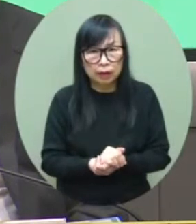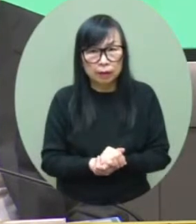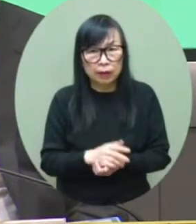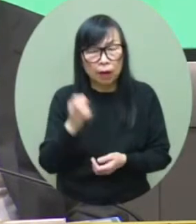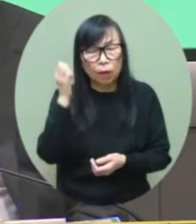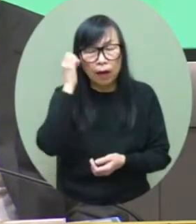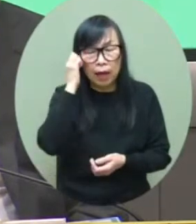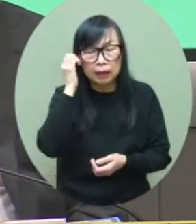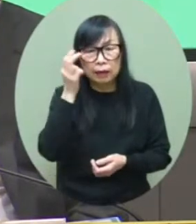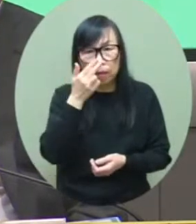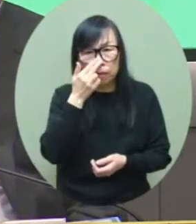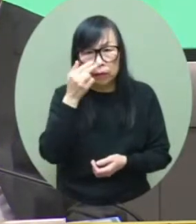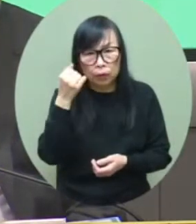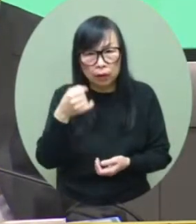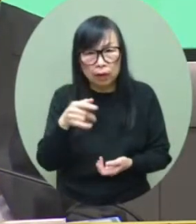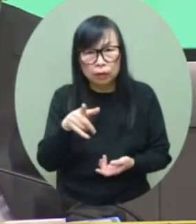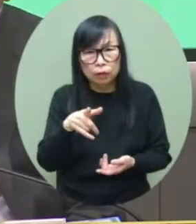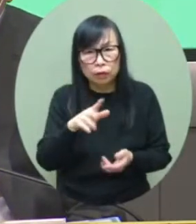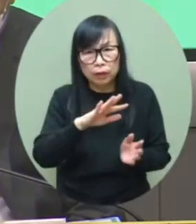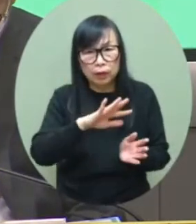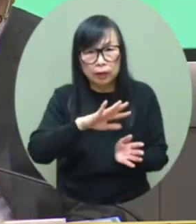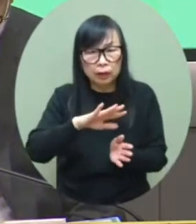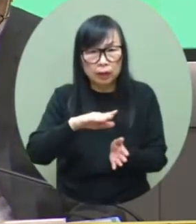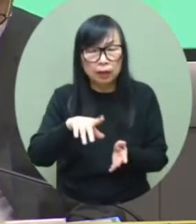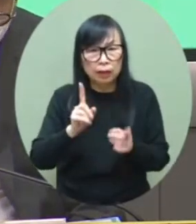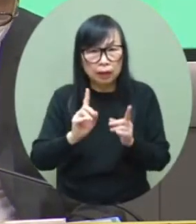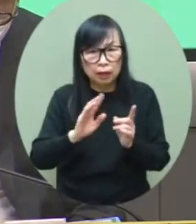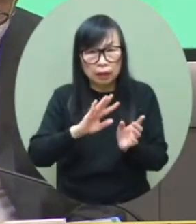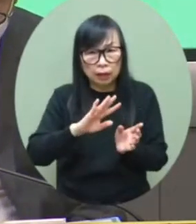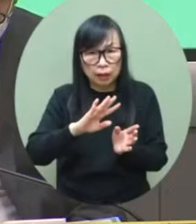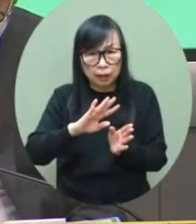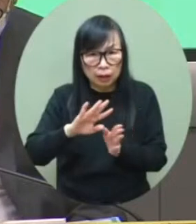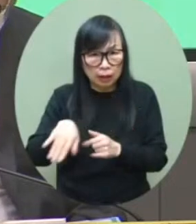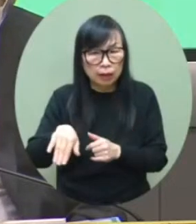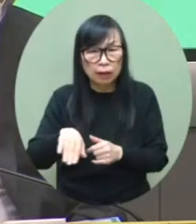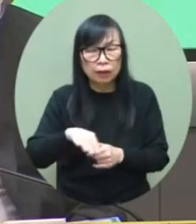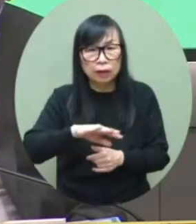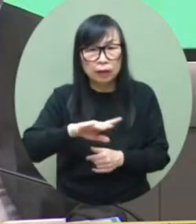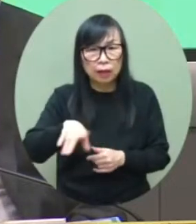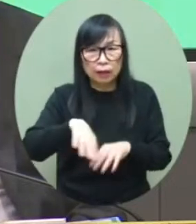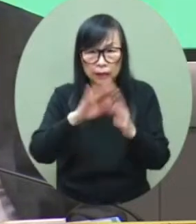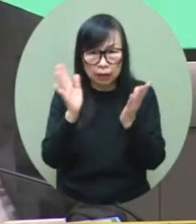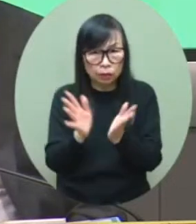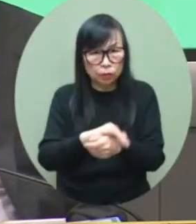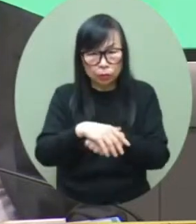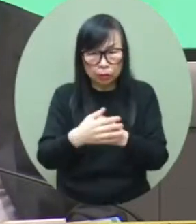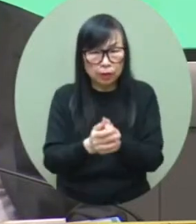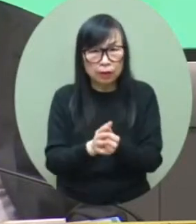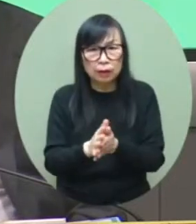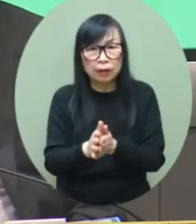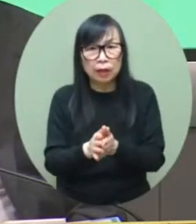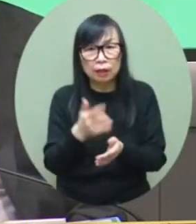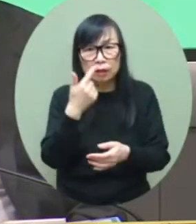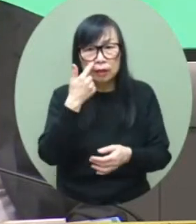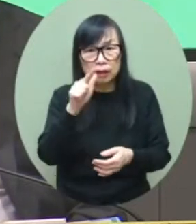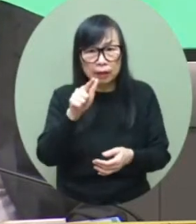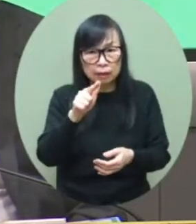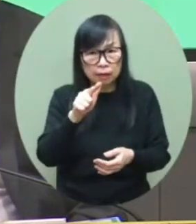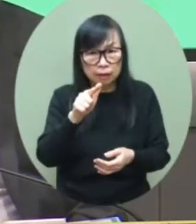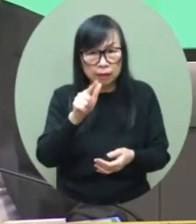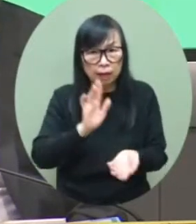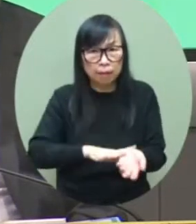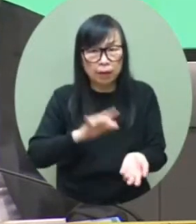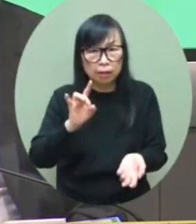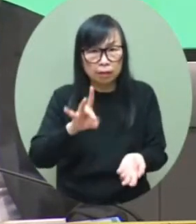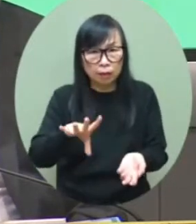are now able to control the epidemic. Of course, there could be unexpected circumstances around the world,